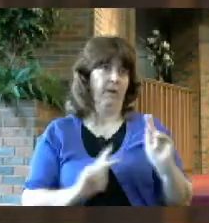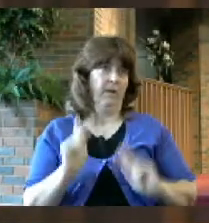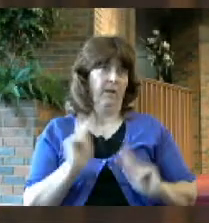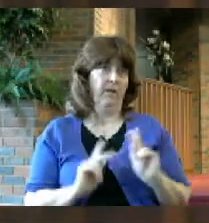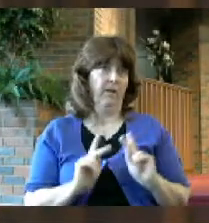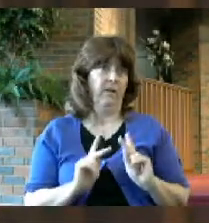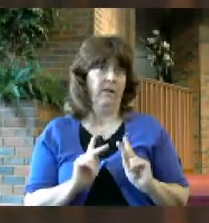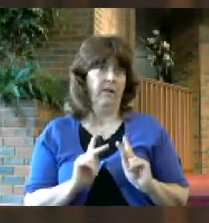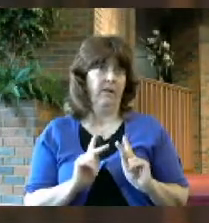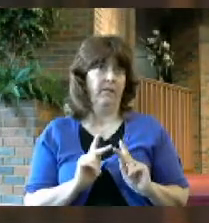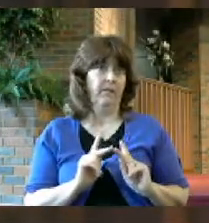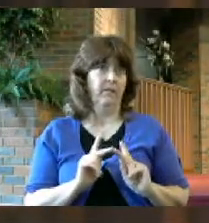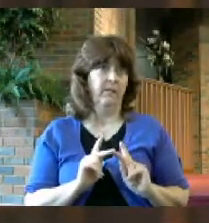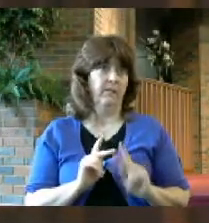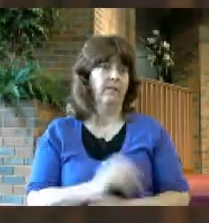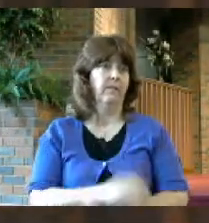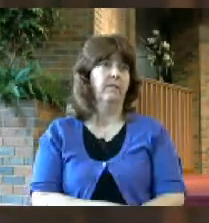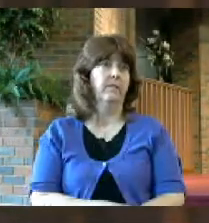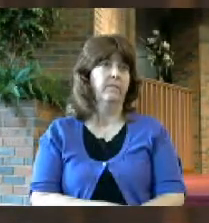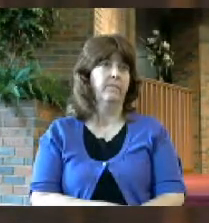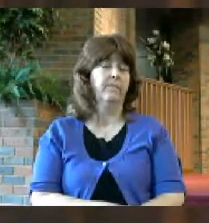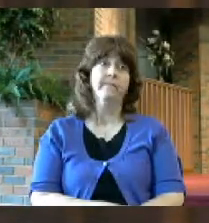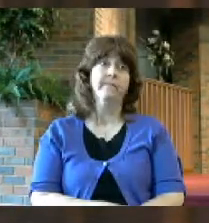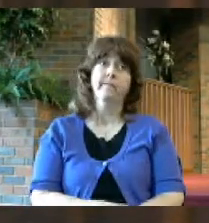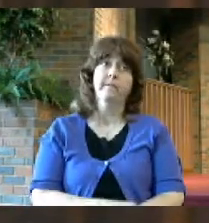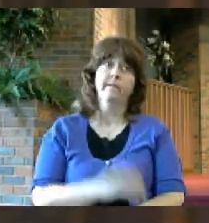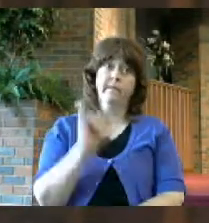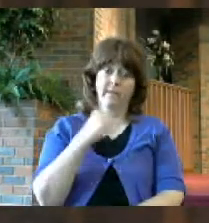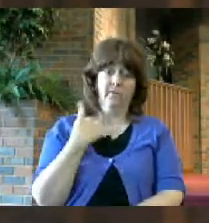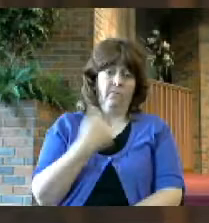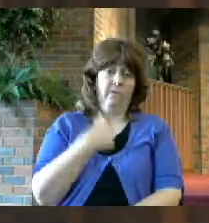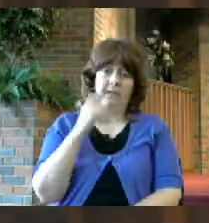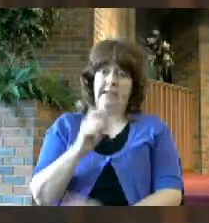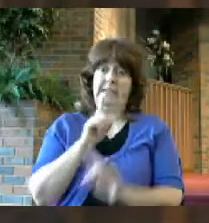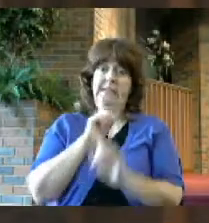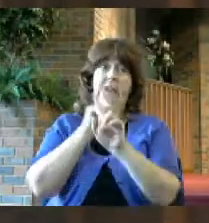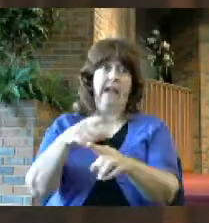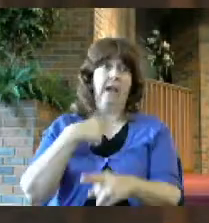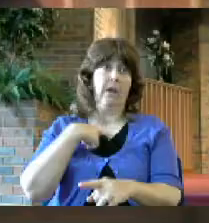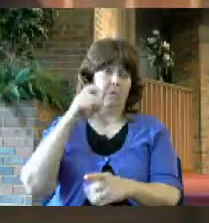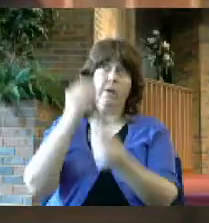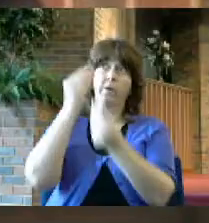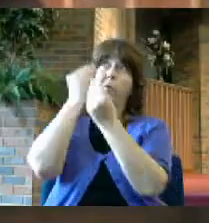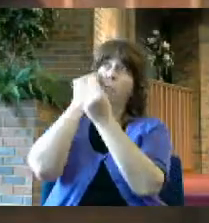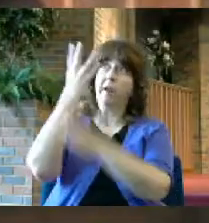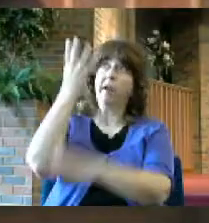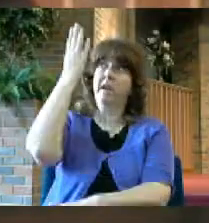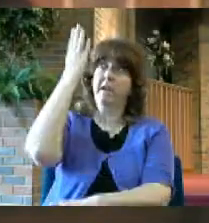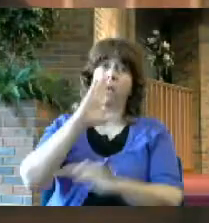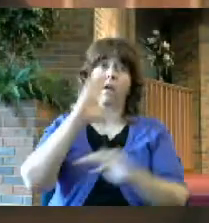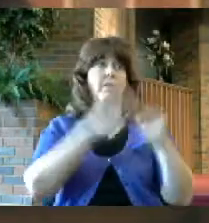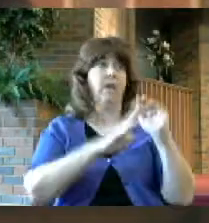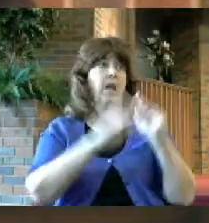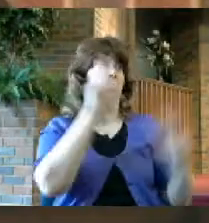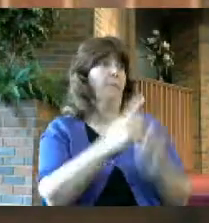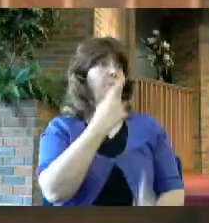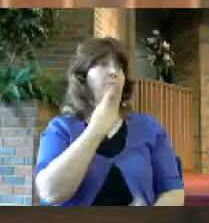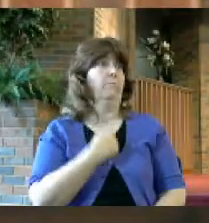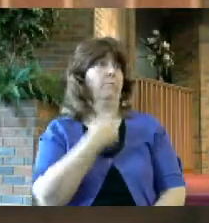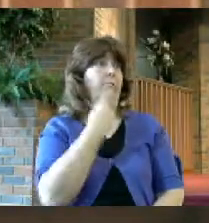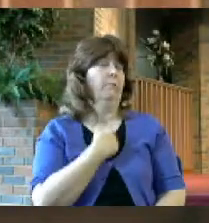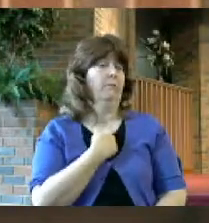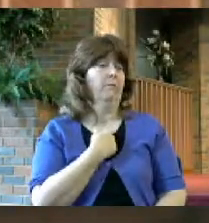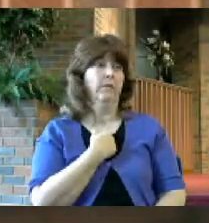And that's where we serve. We must obey God rather than men. So the question that we'll end with, are you serving